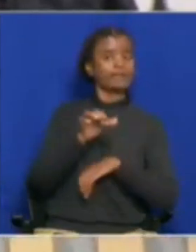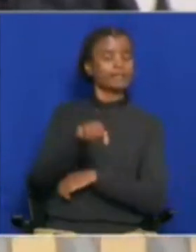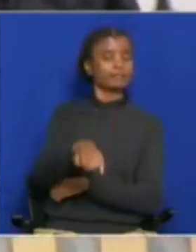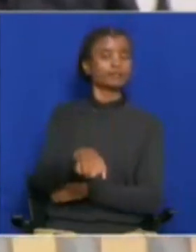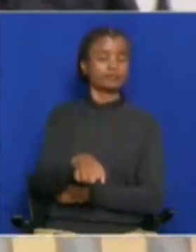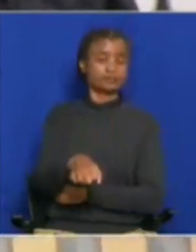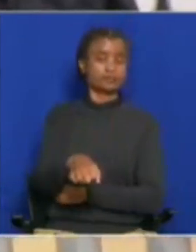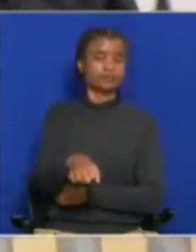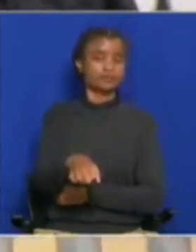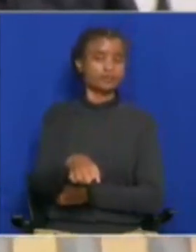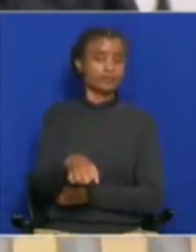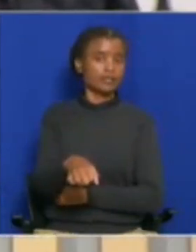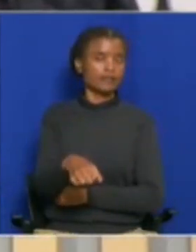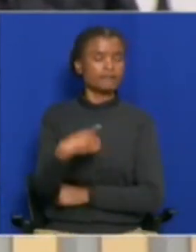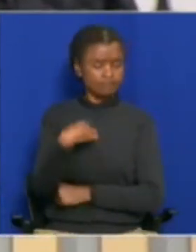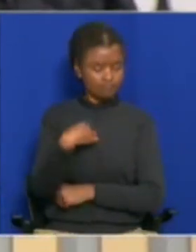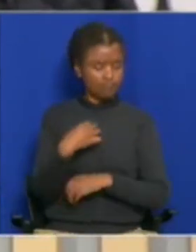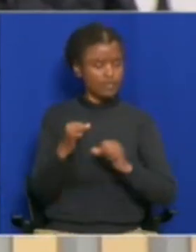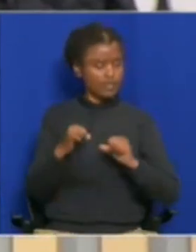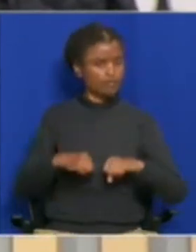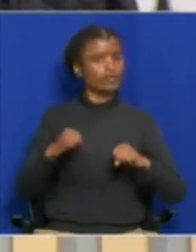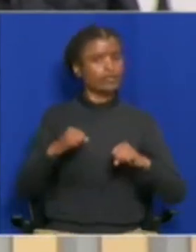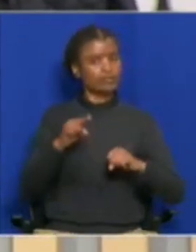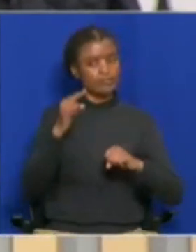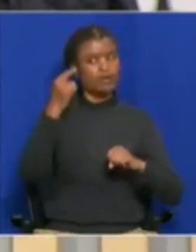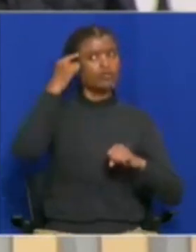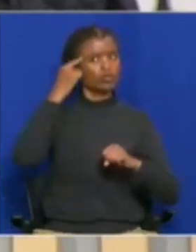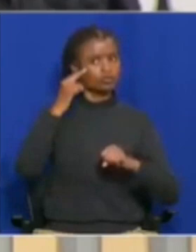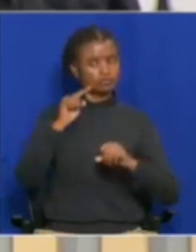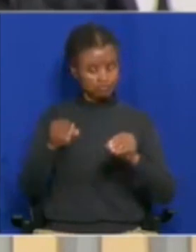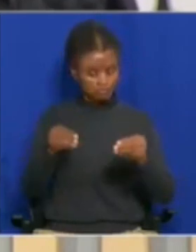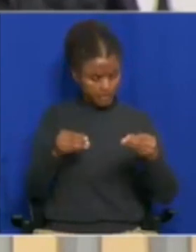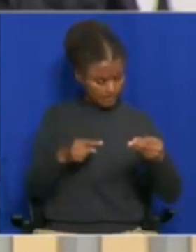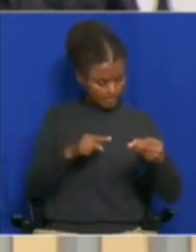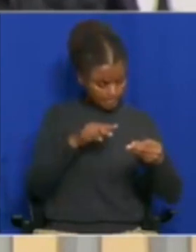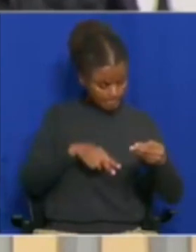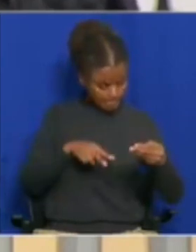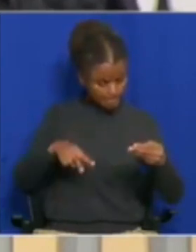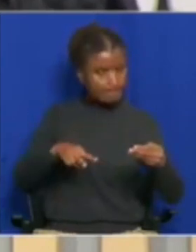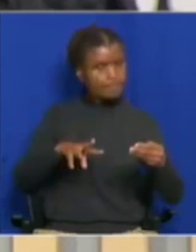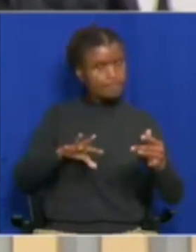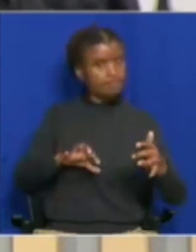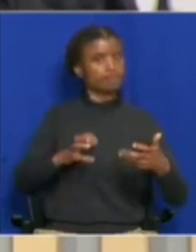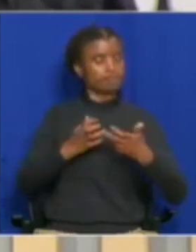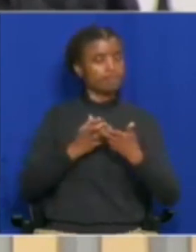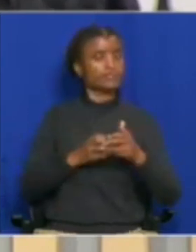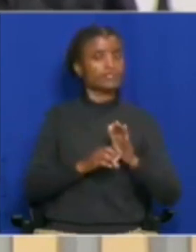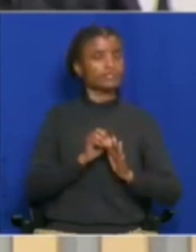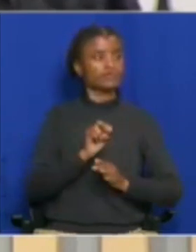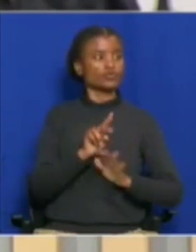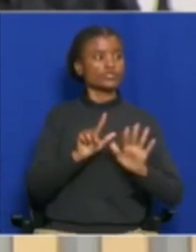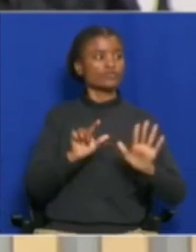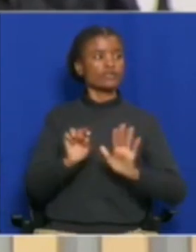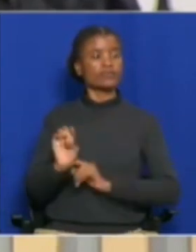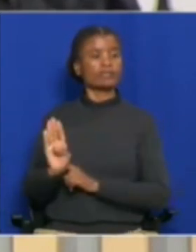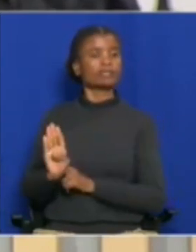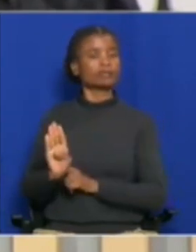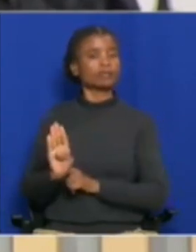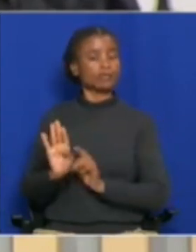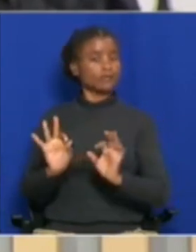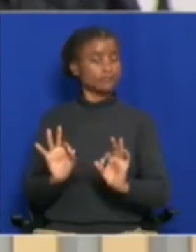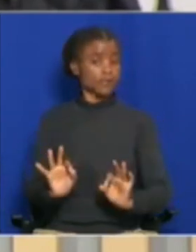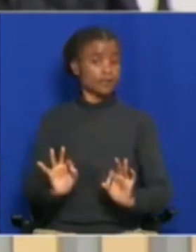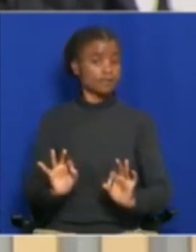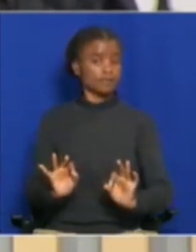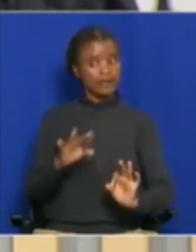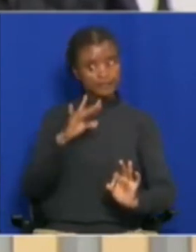that it fulfilled that requirement because he had knowledge. He had grounds on which it was based.